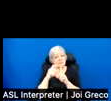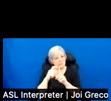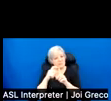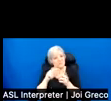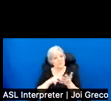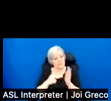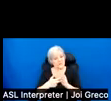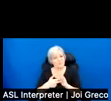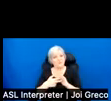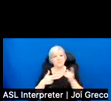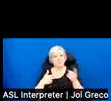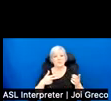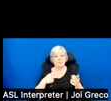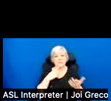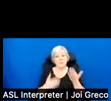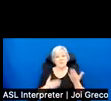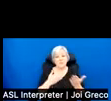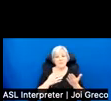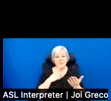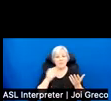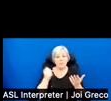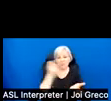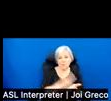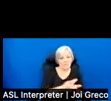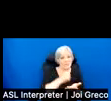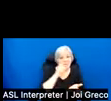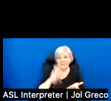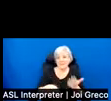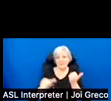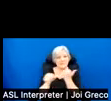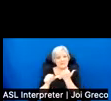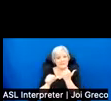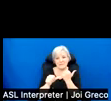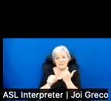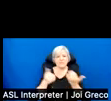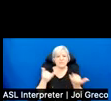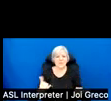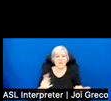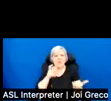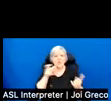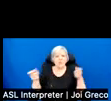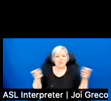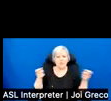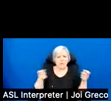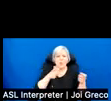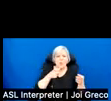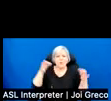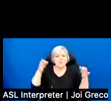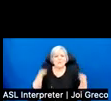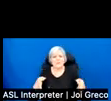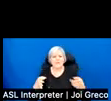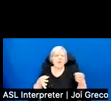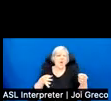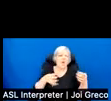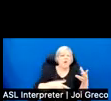medical devices and not need to approve assistive technology. So now we need to look at who's regulating this type of technology.